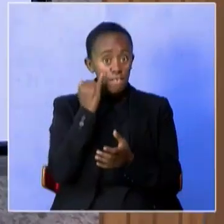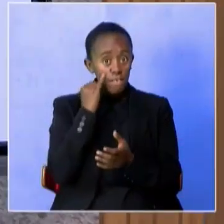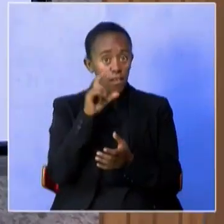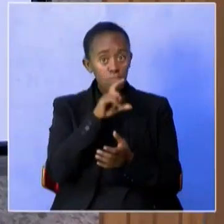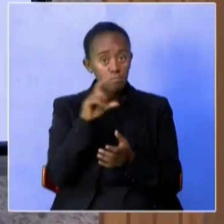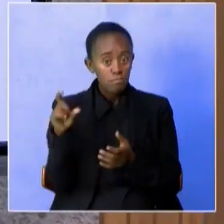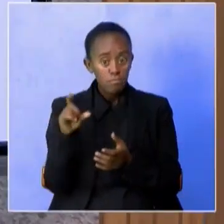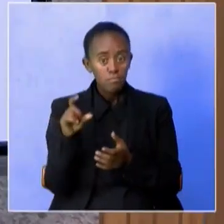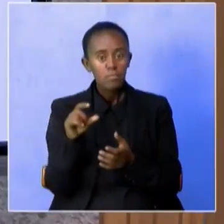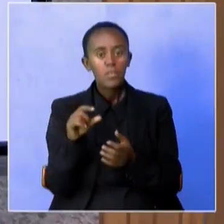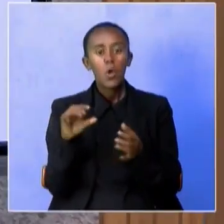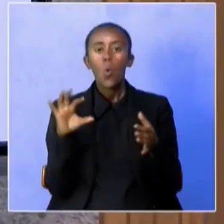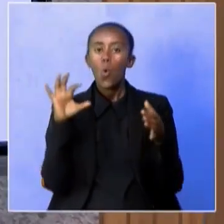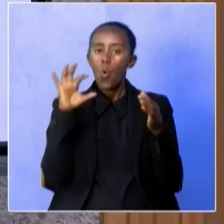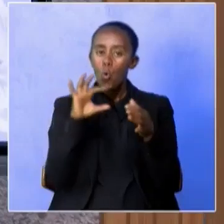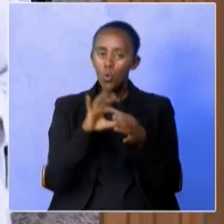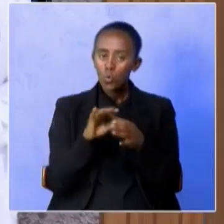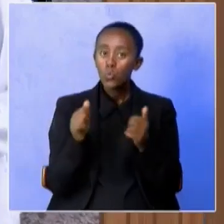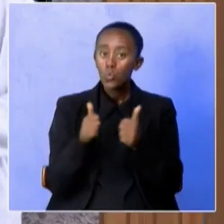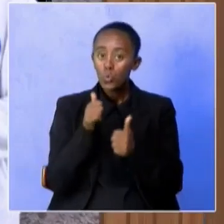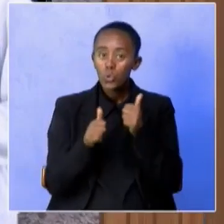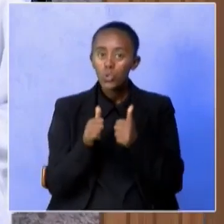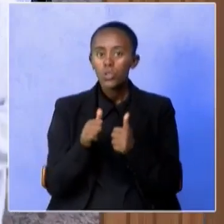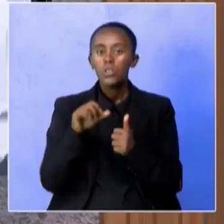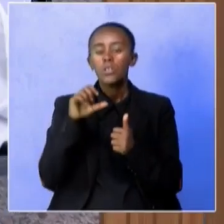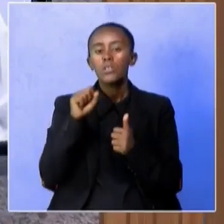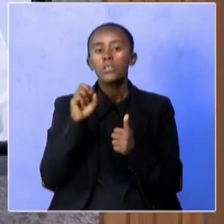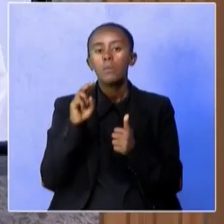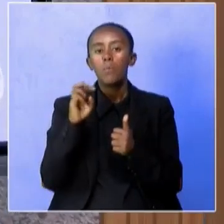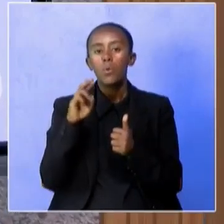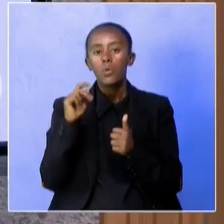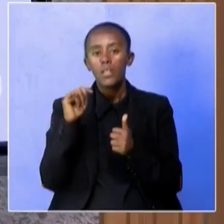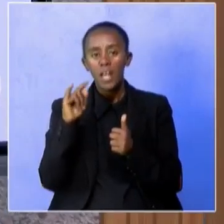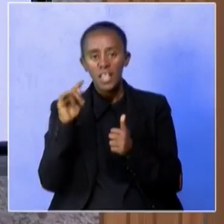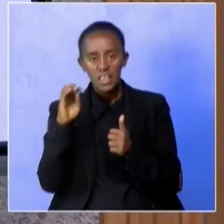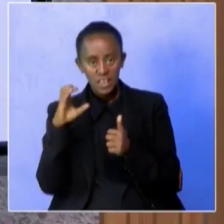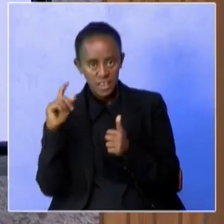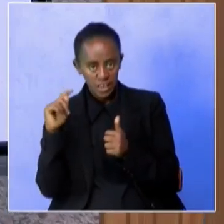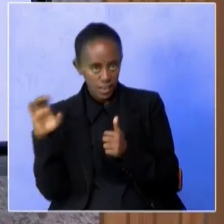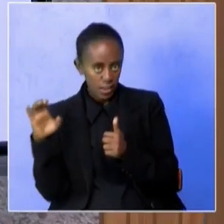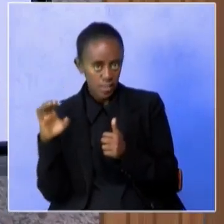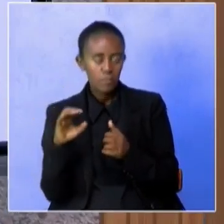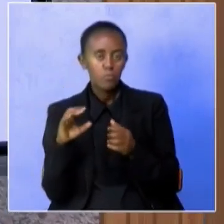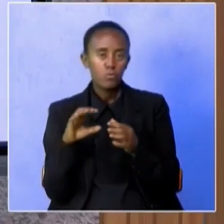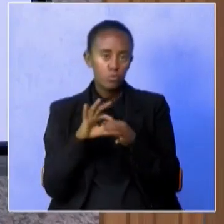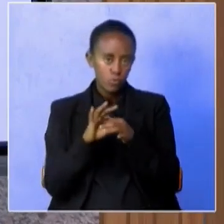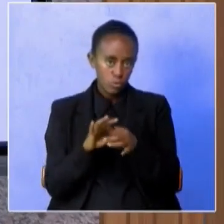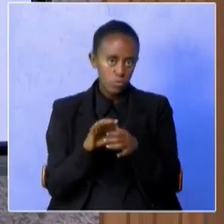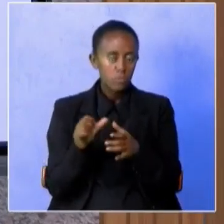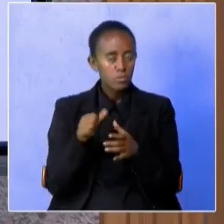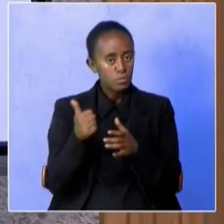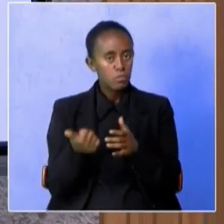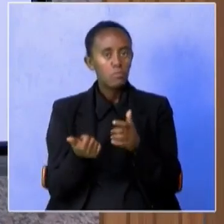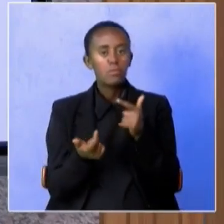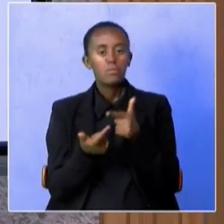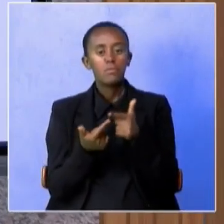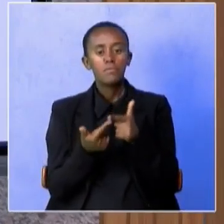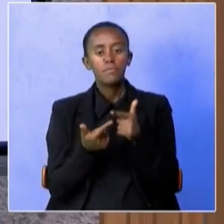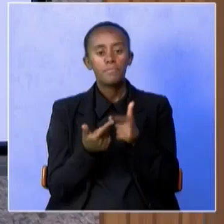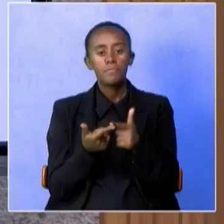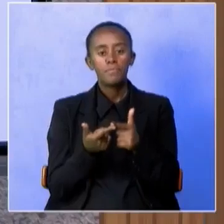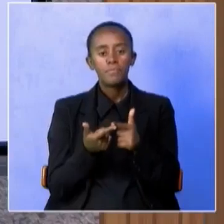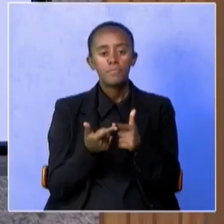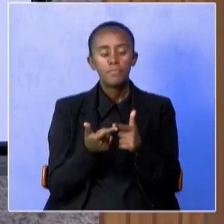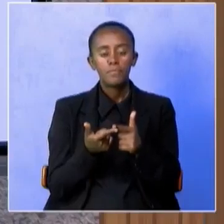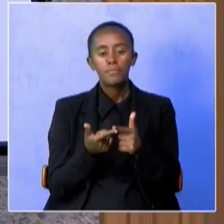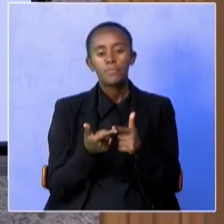a conjunction, a conditional conjunction. So in the case of the other one, though, this is the